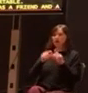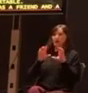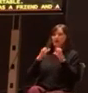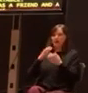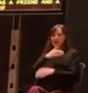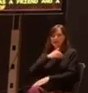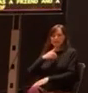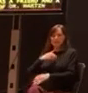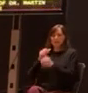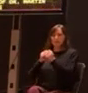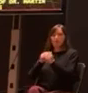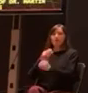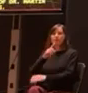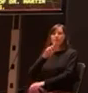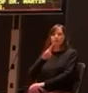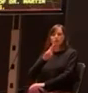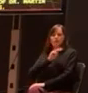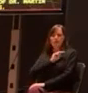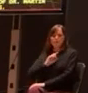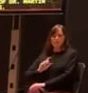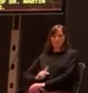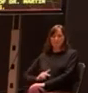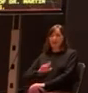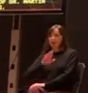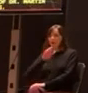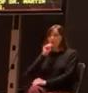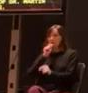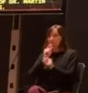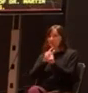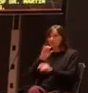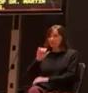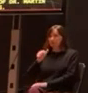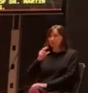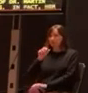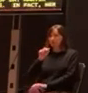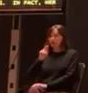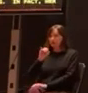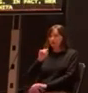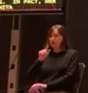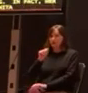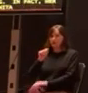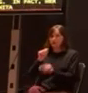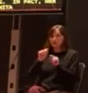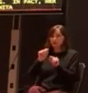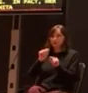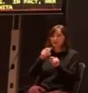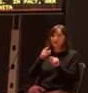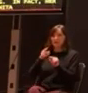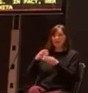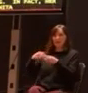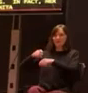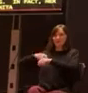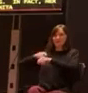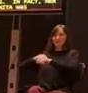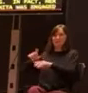King. In fact, her sister, Juanita, was for a while engaged to